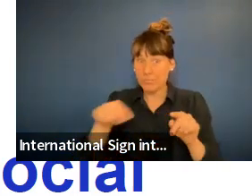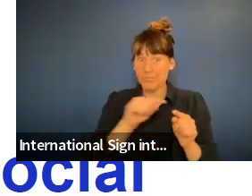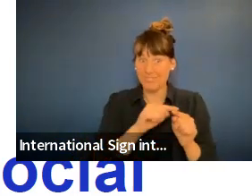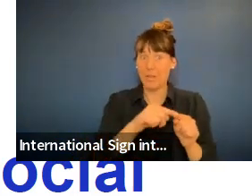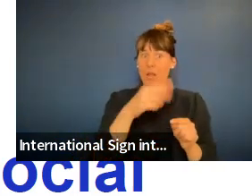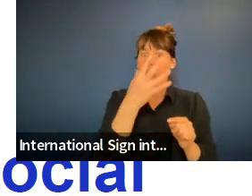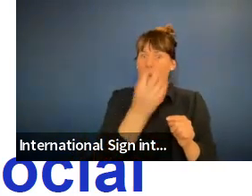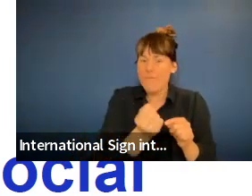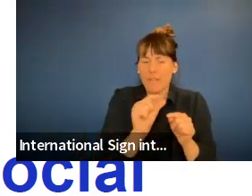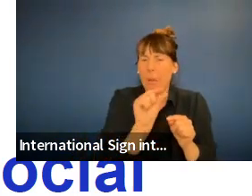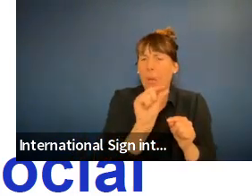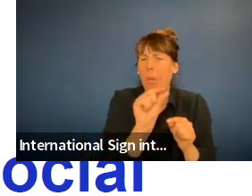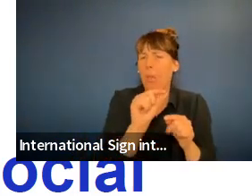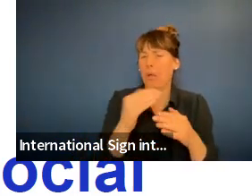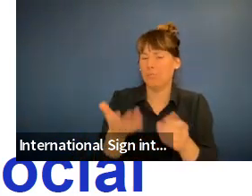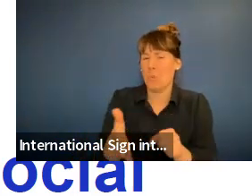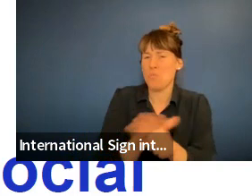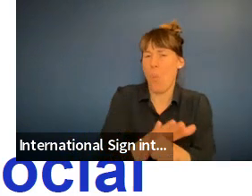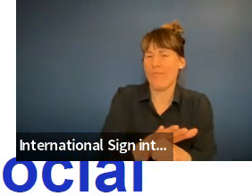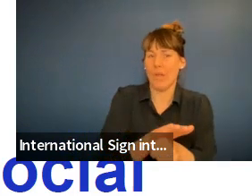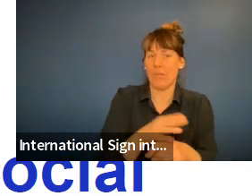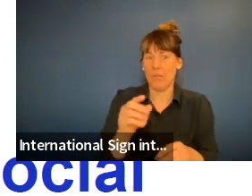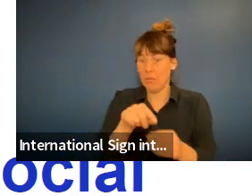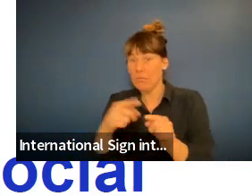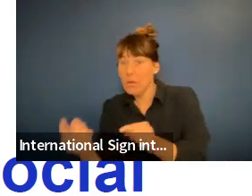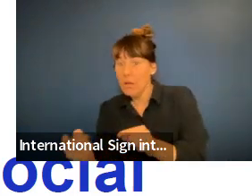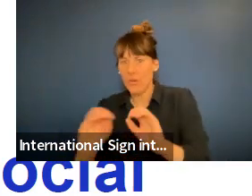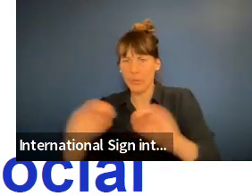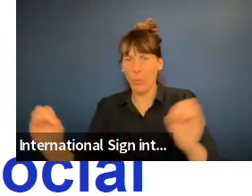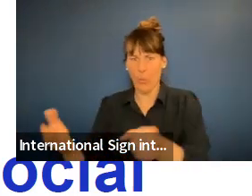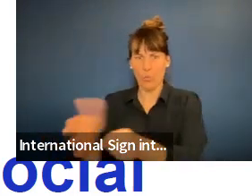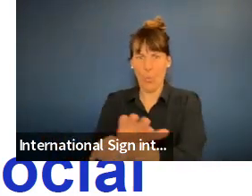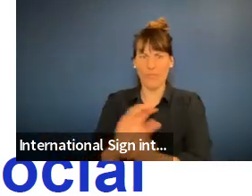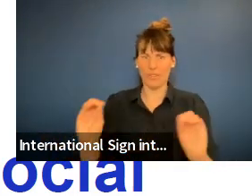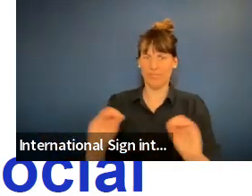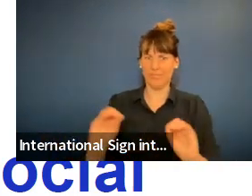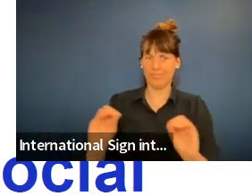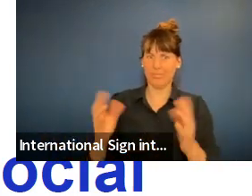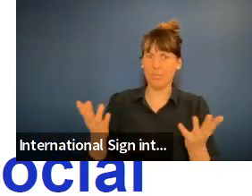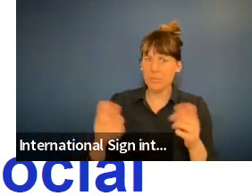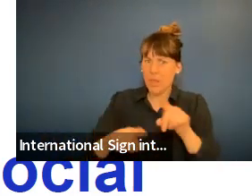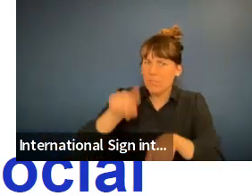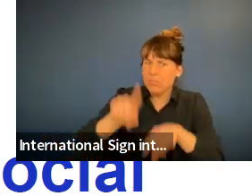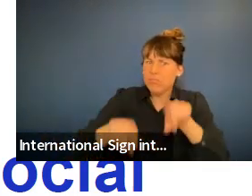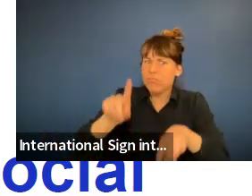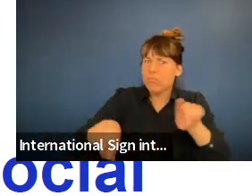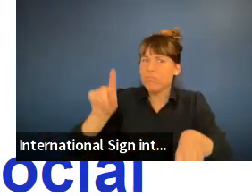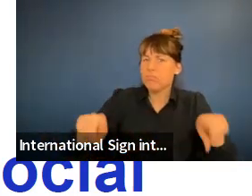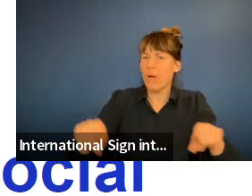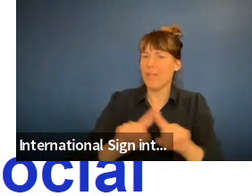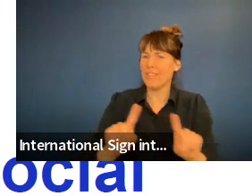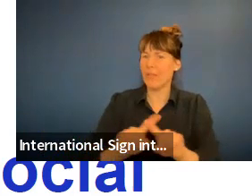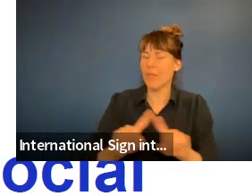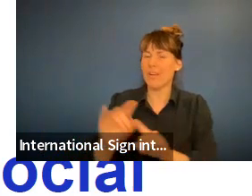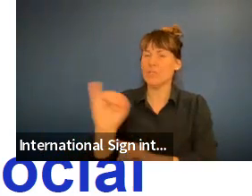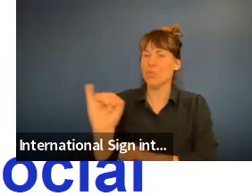level of financial protection that are offered. So many programs involve some level of individual contribution, either